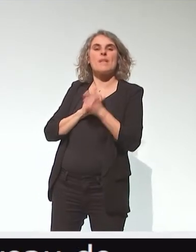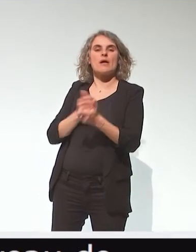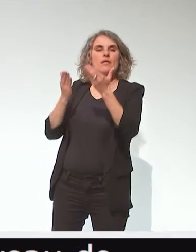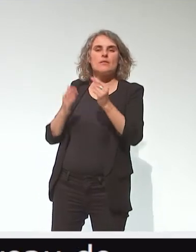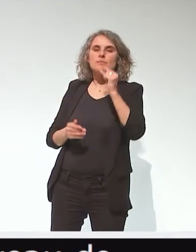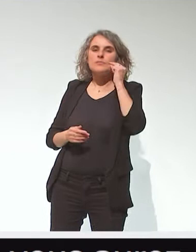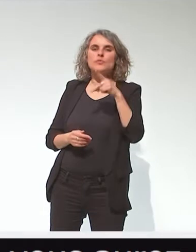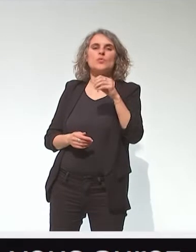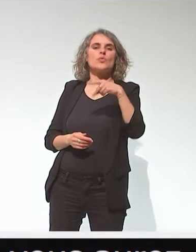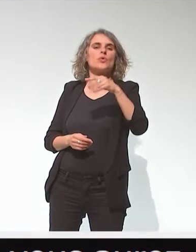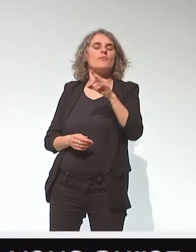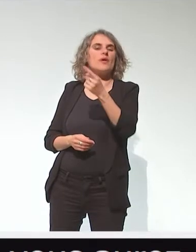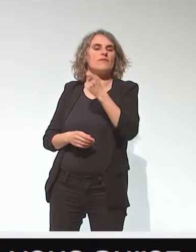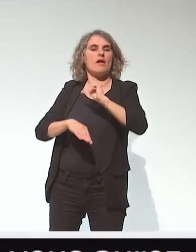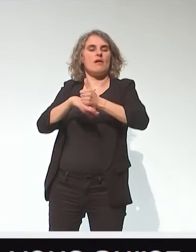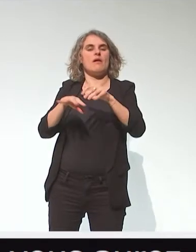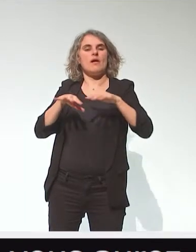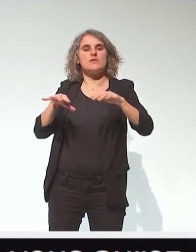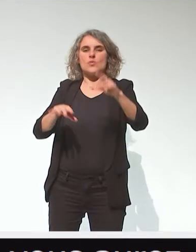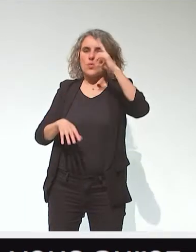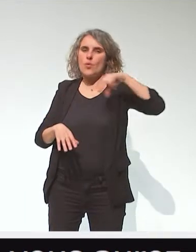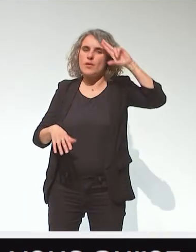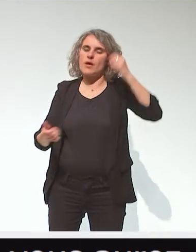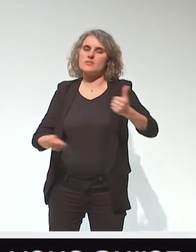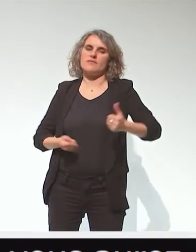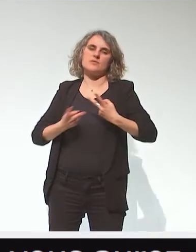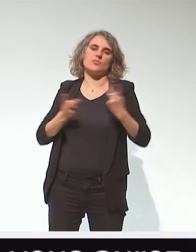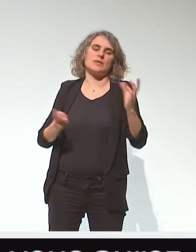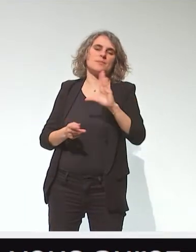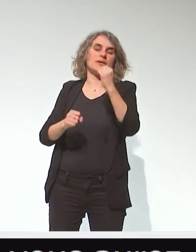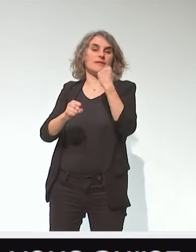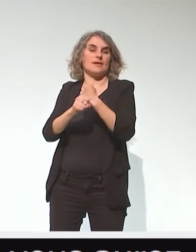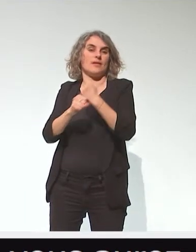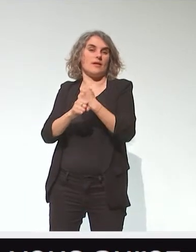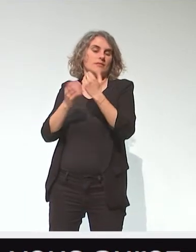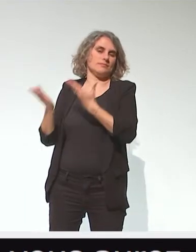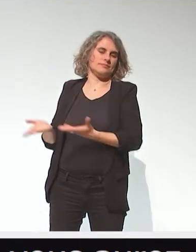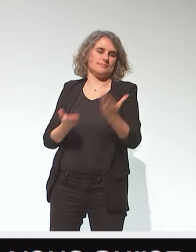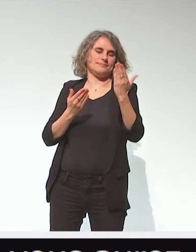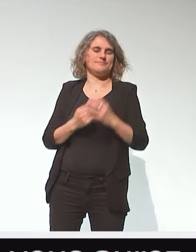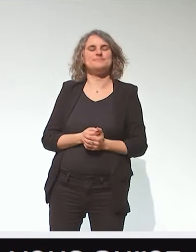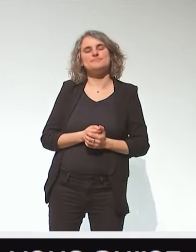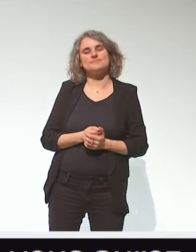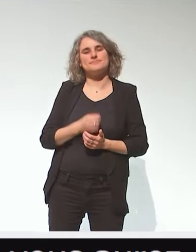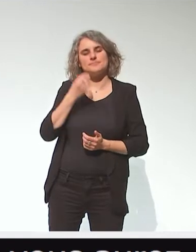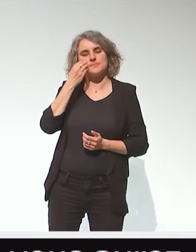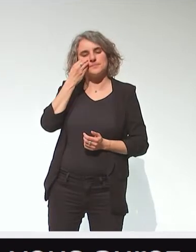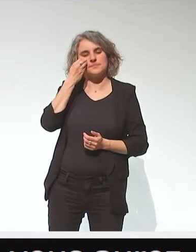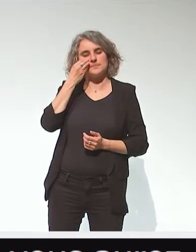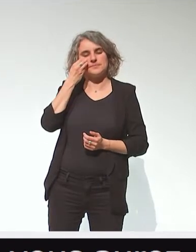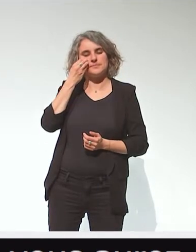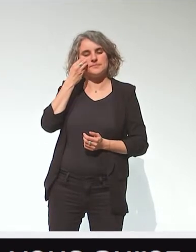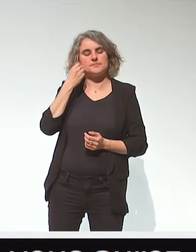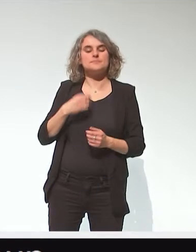And now we're going to hear from Johannes Kopf from the European Network of Public Employment Services. We'd love to hear your